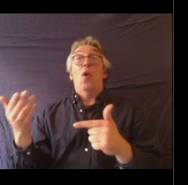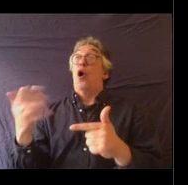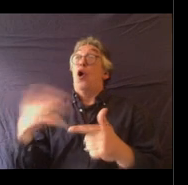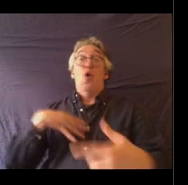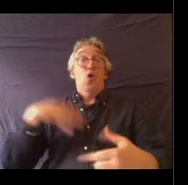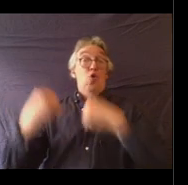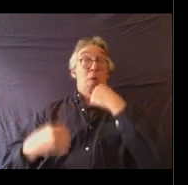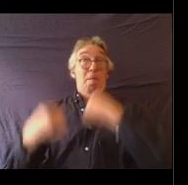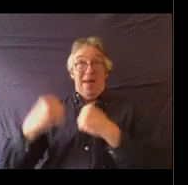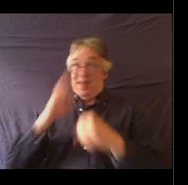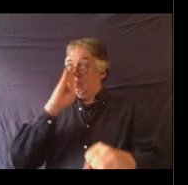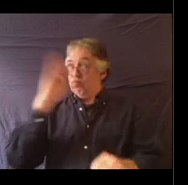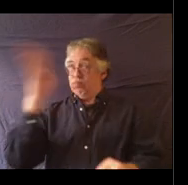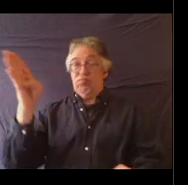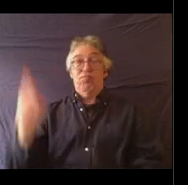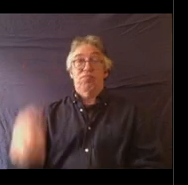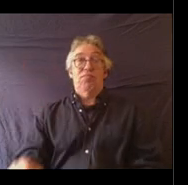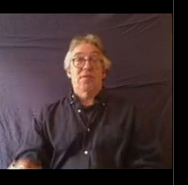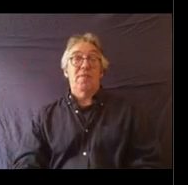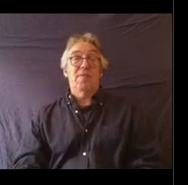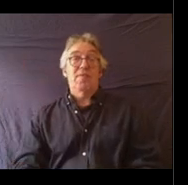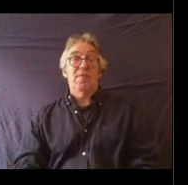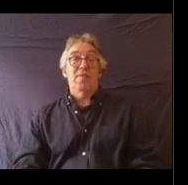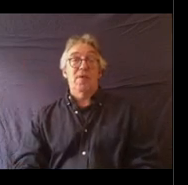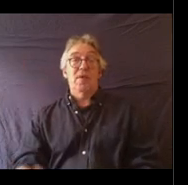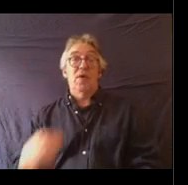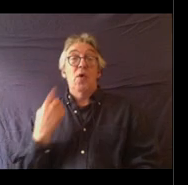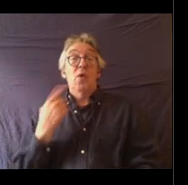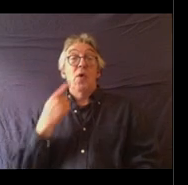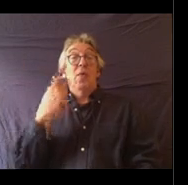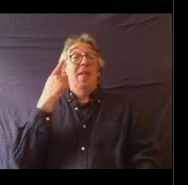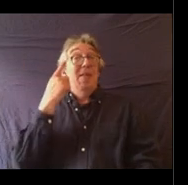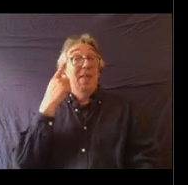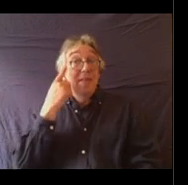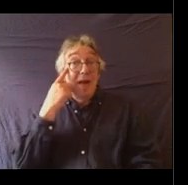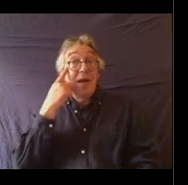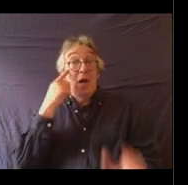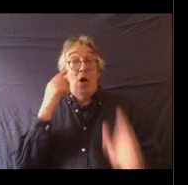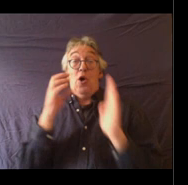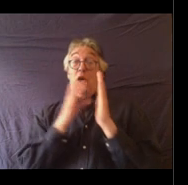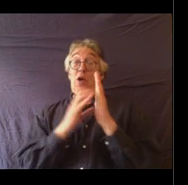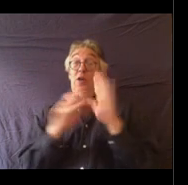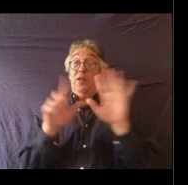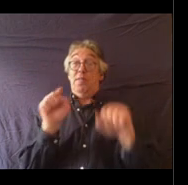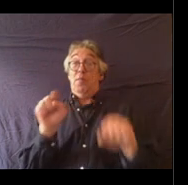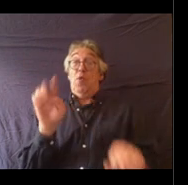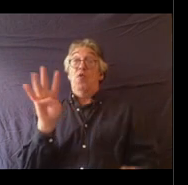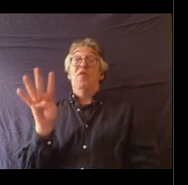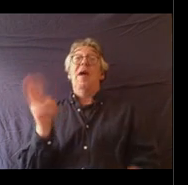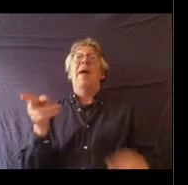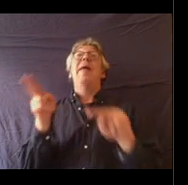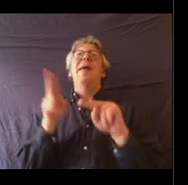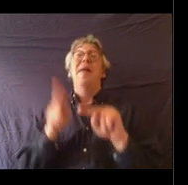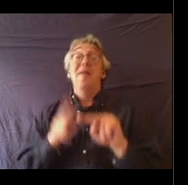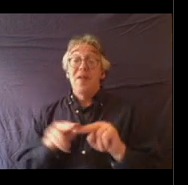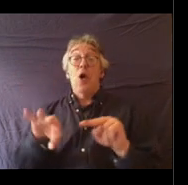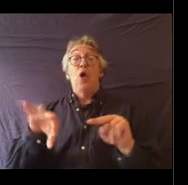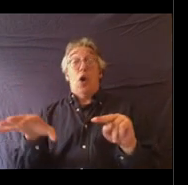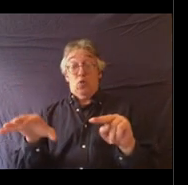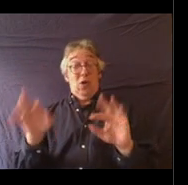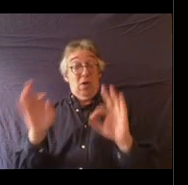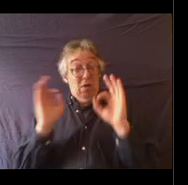Next slide. We believe that this article has a lot of potential if it is further